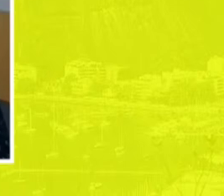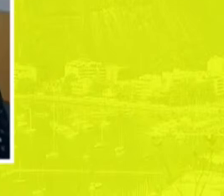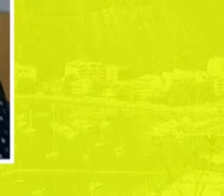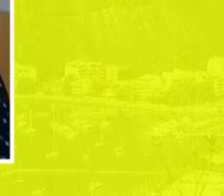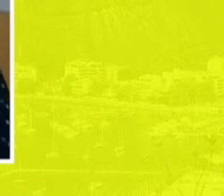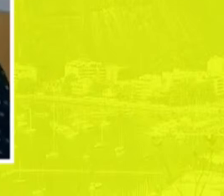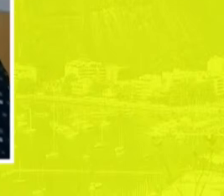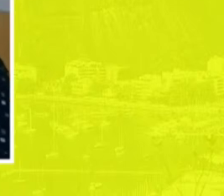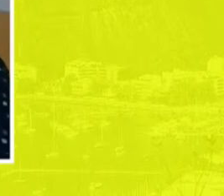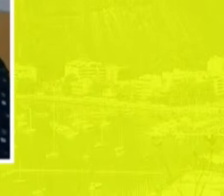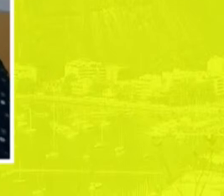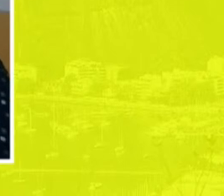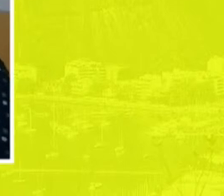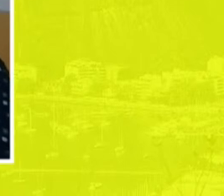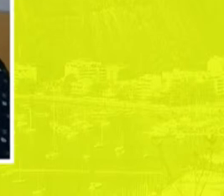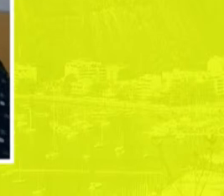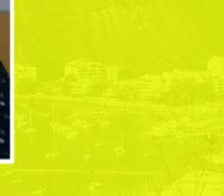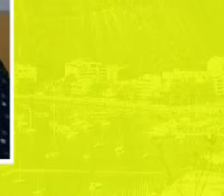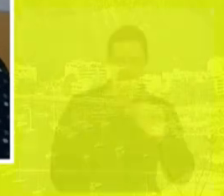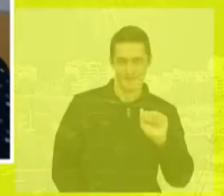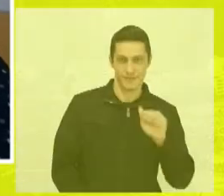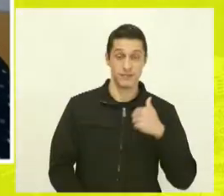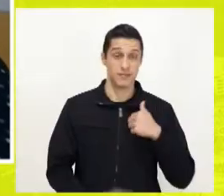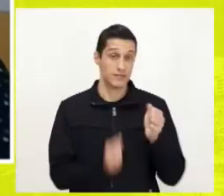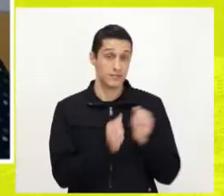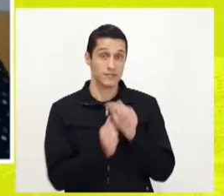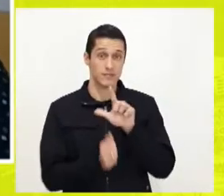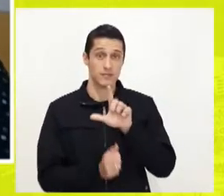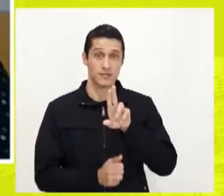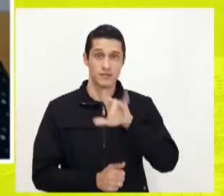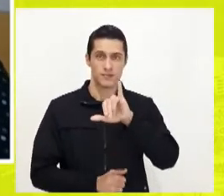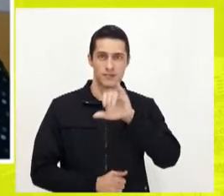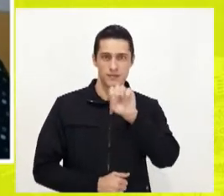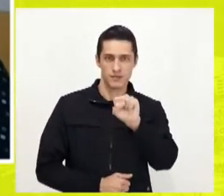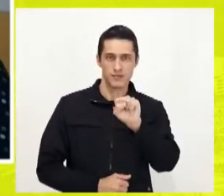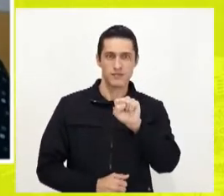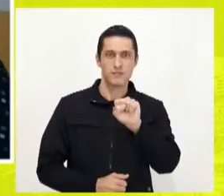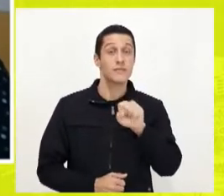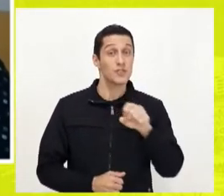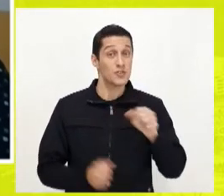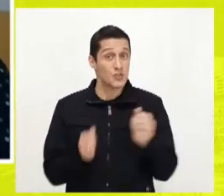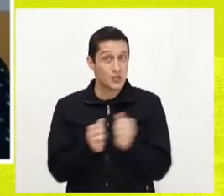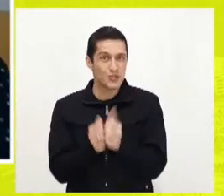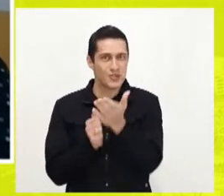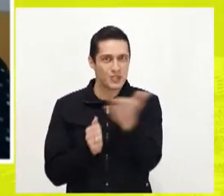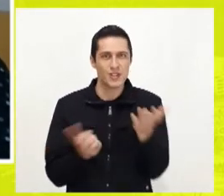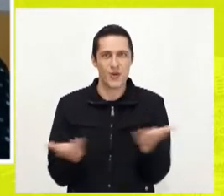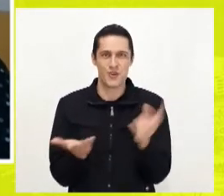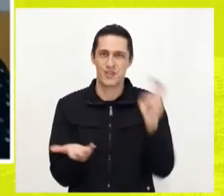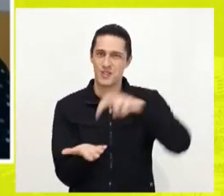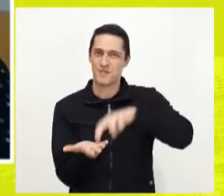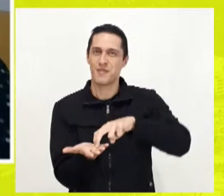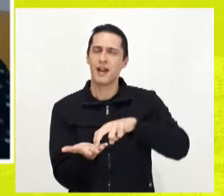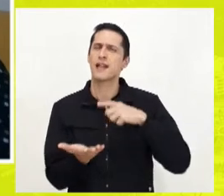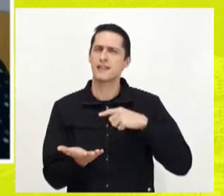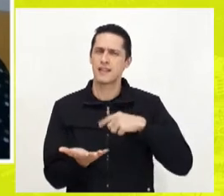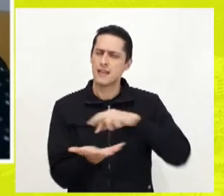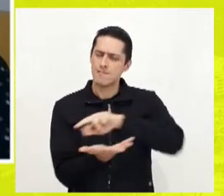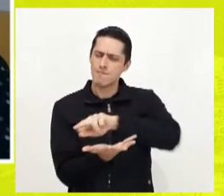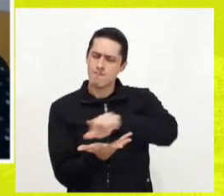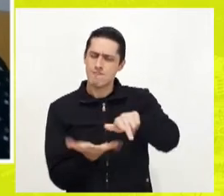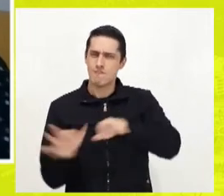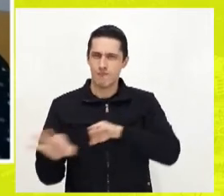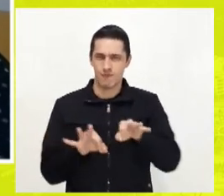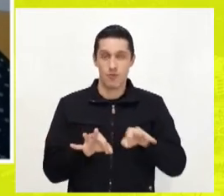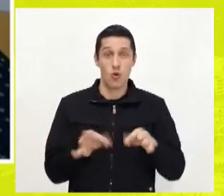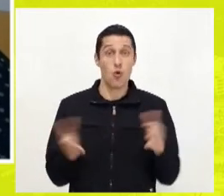lupa and luis and i are going to be with you throughout this morning in many different live events